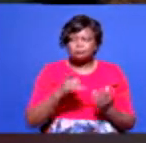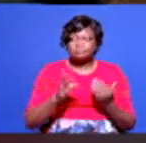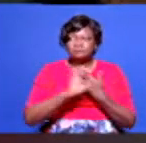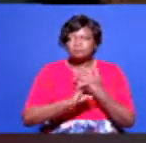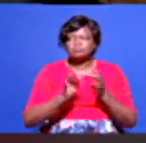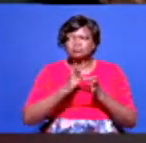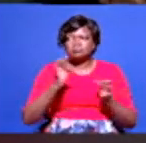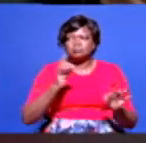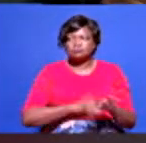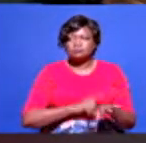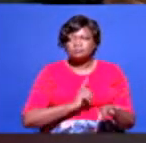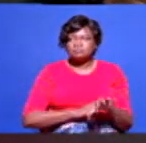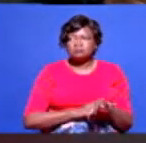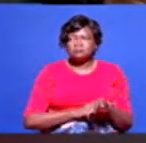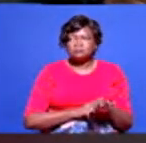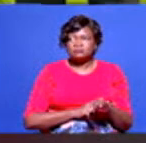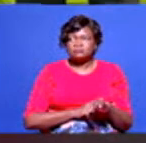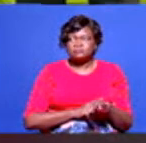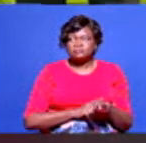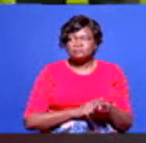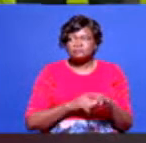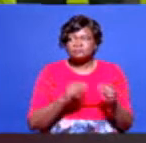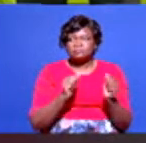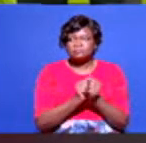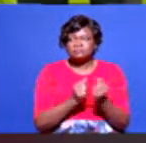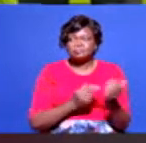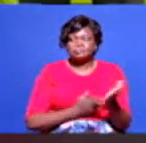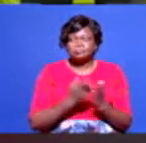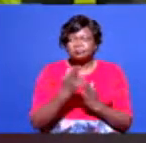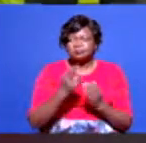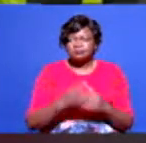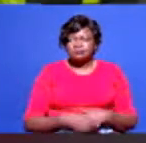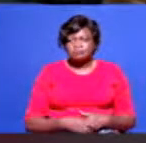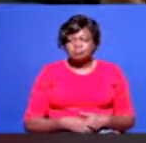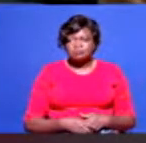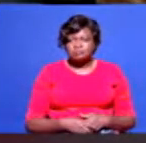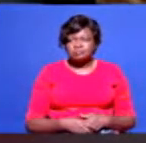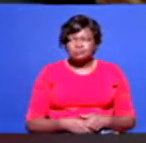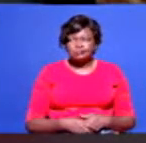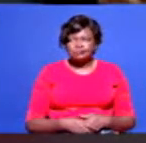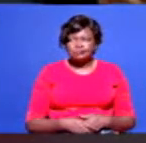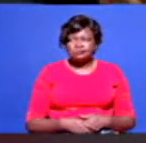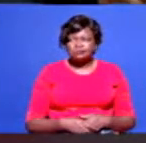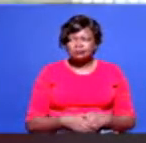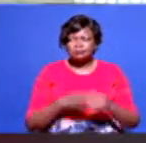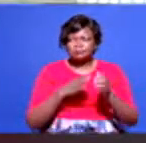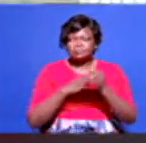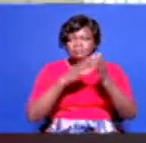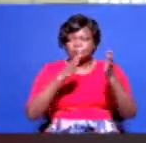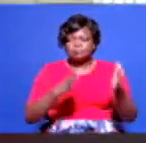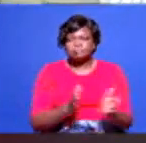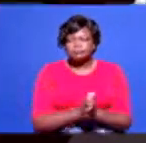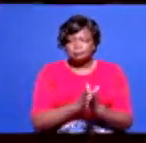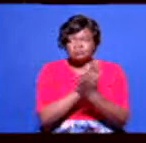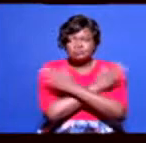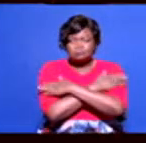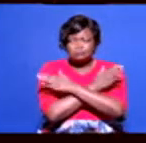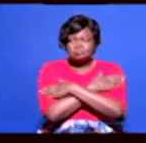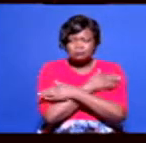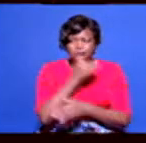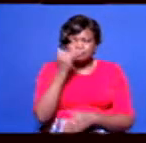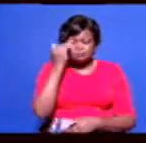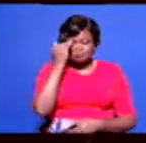years with diligence. An astute leader. Leaders and friends, remember Kibaki.